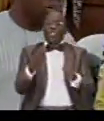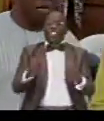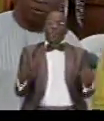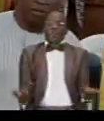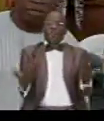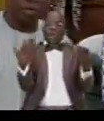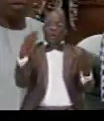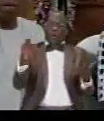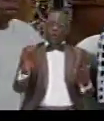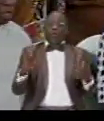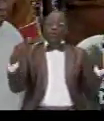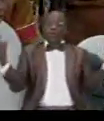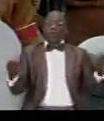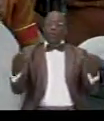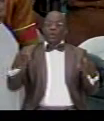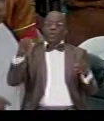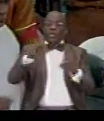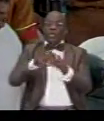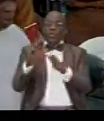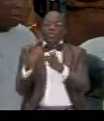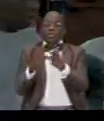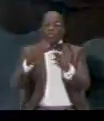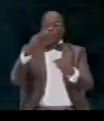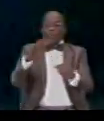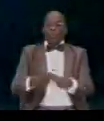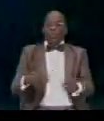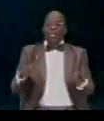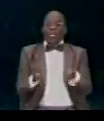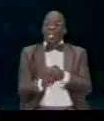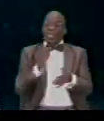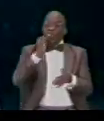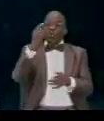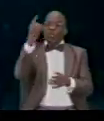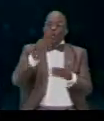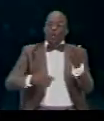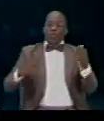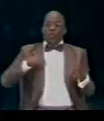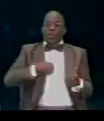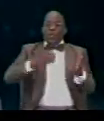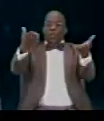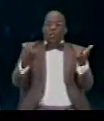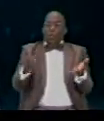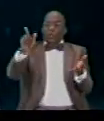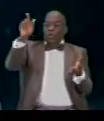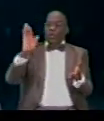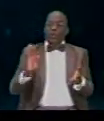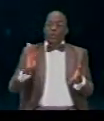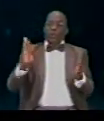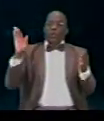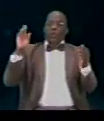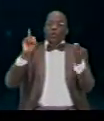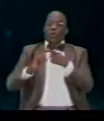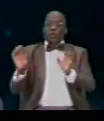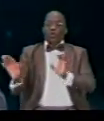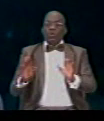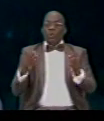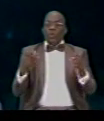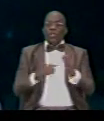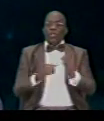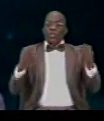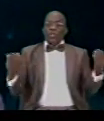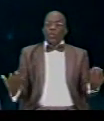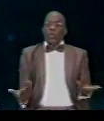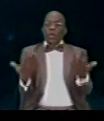revival. In the name of Jesus, that's what you're talking to God about right now. That this inferno, this fire of revival